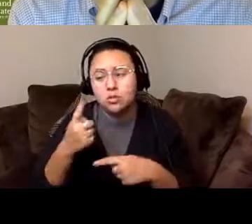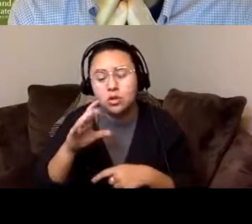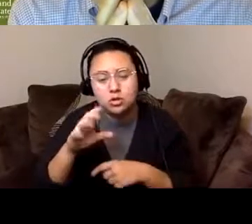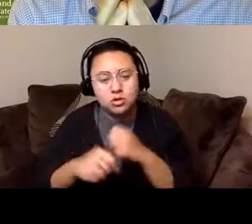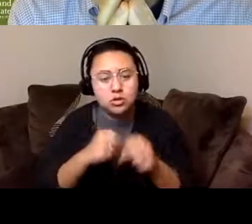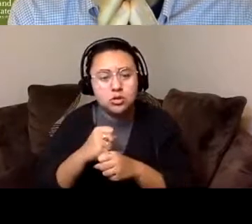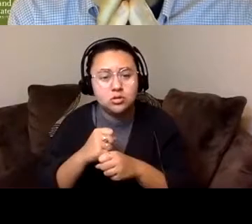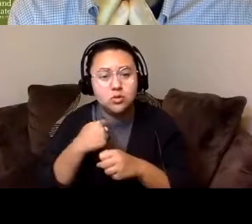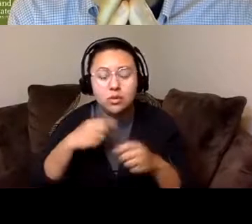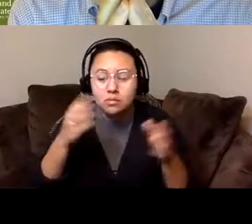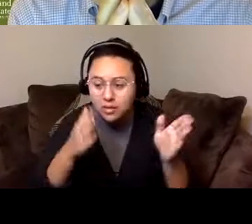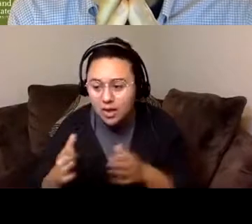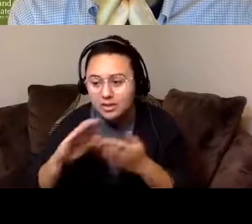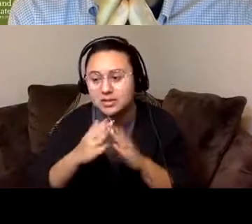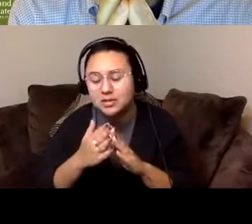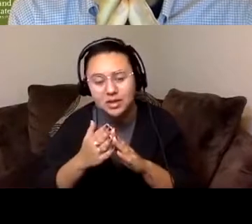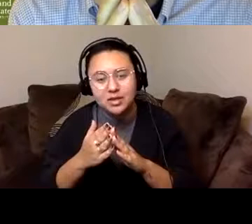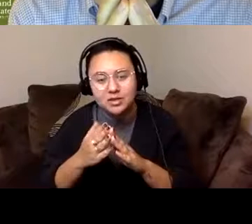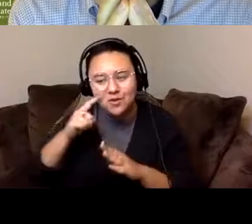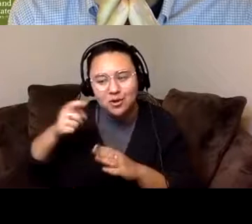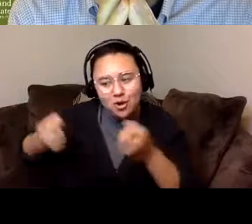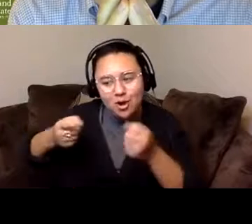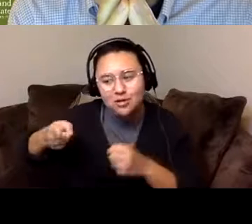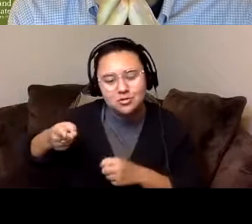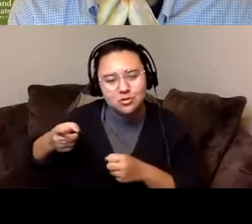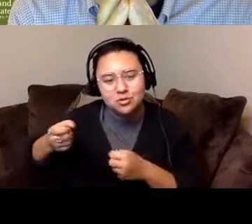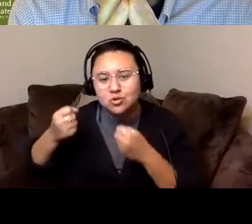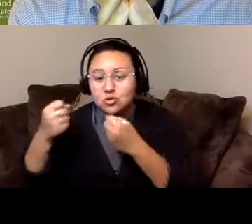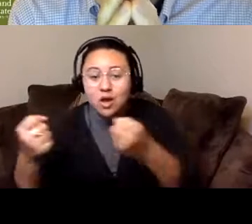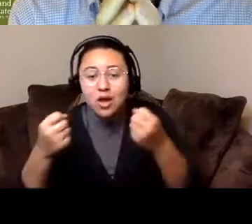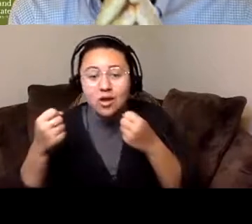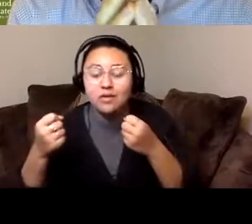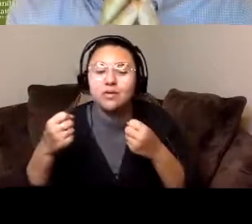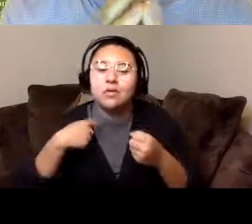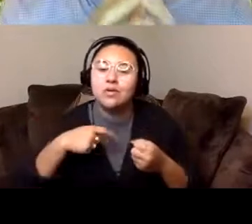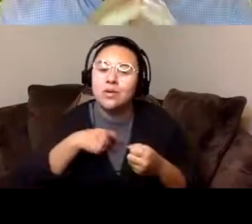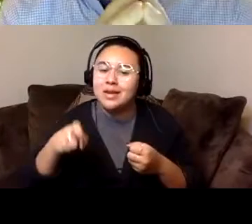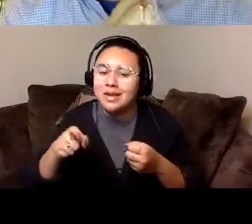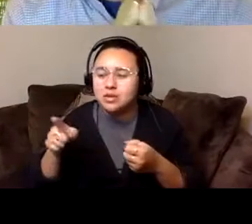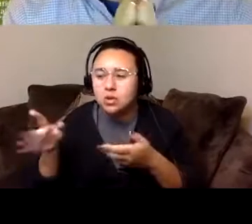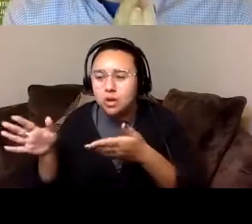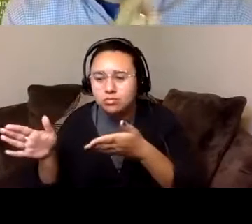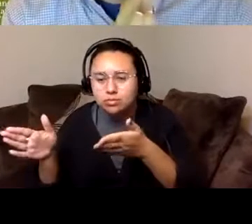cities around cars. And it's going to take an active and purposeful move away from